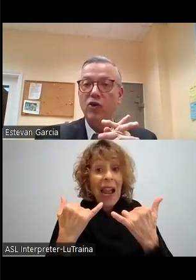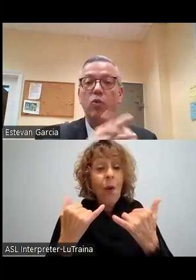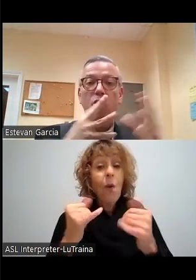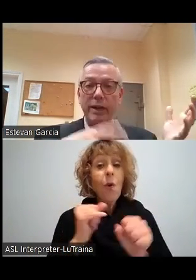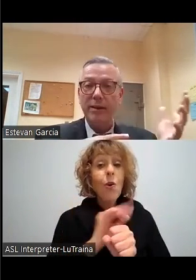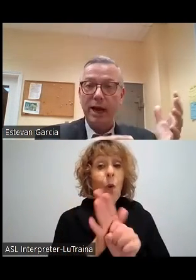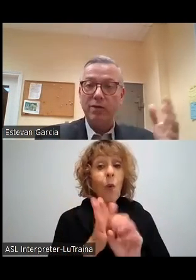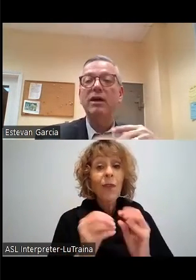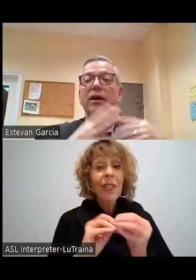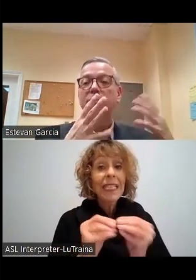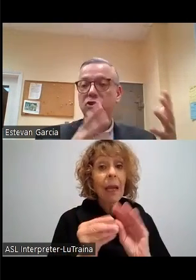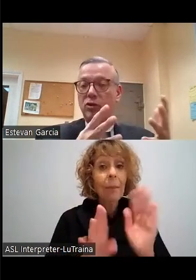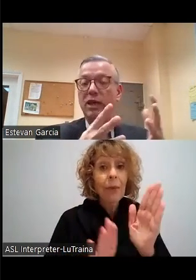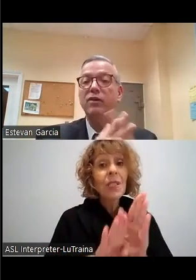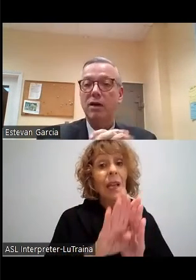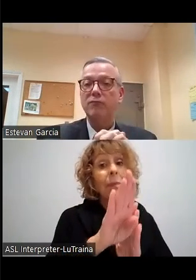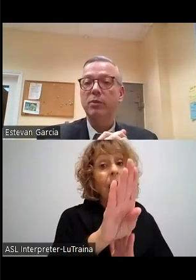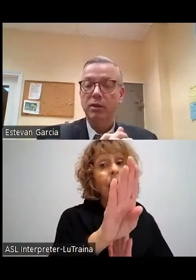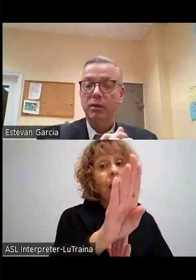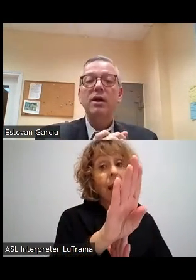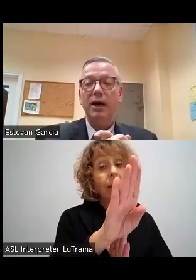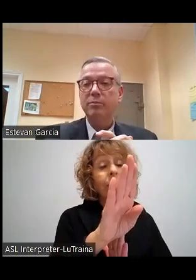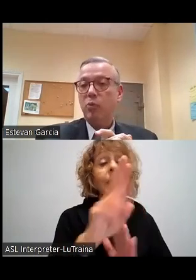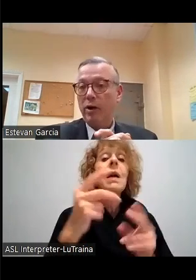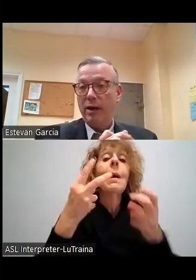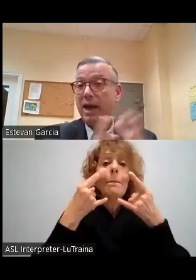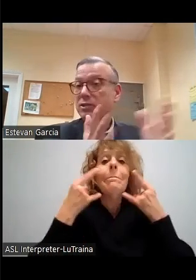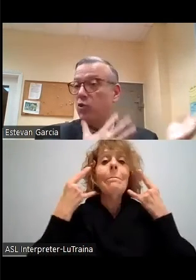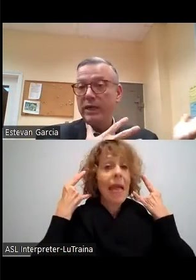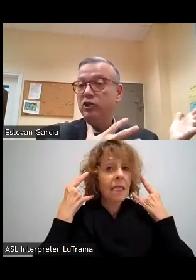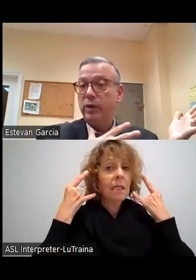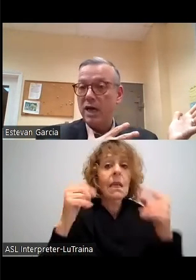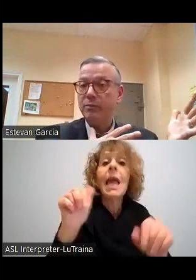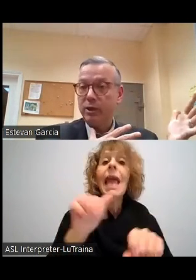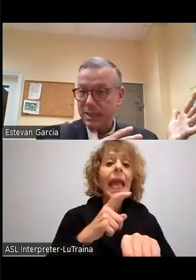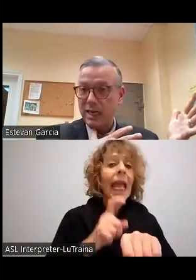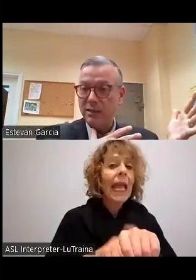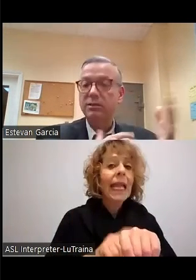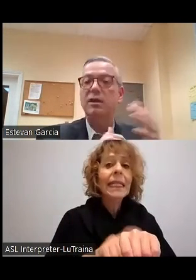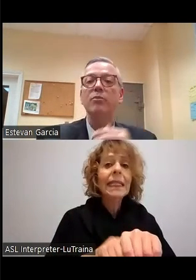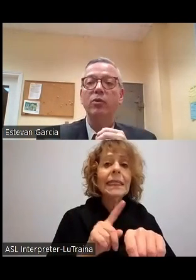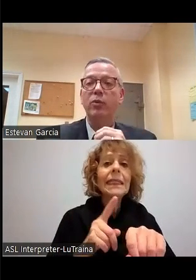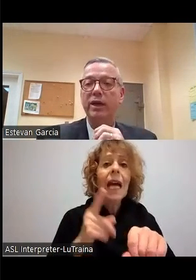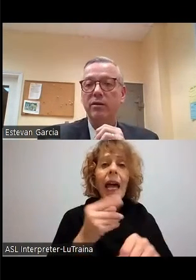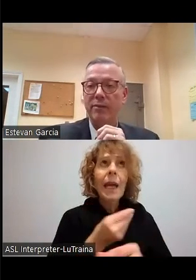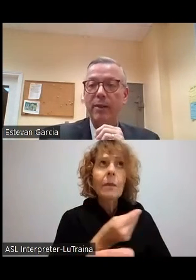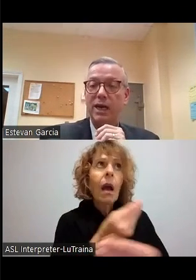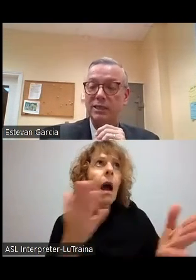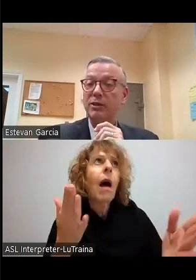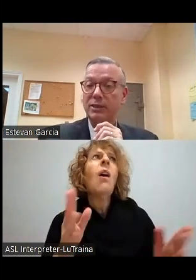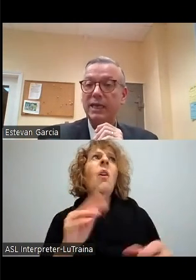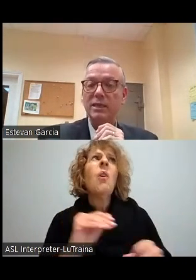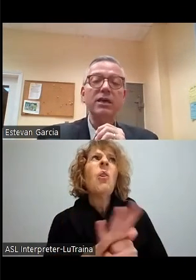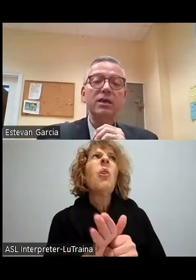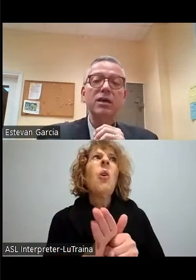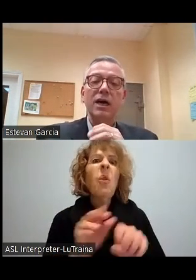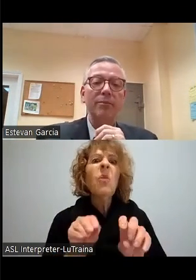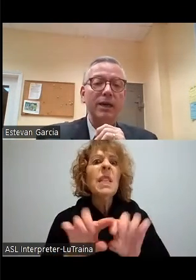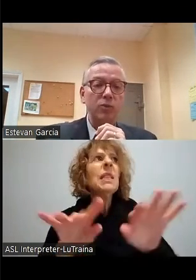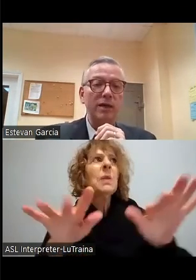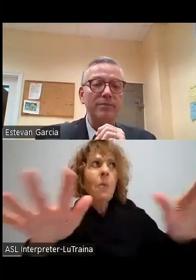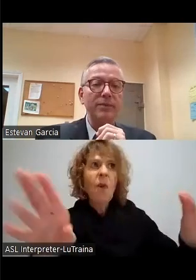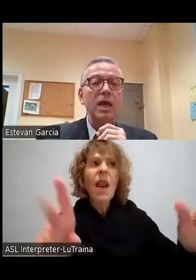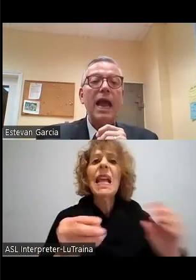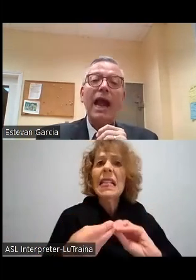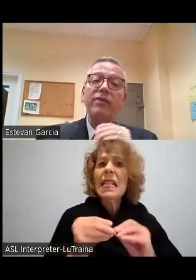something that you're worried about, certainly feel comfortable wearing a mask. We do in hospital settings, when we're in many hospital settings